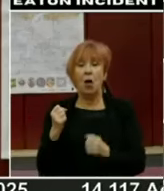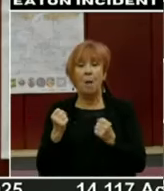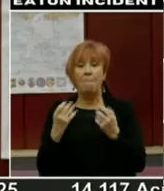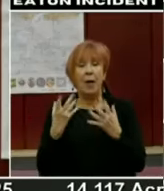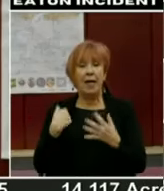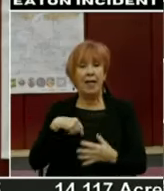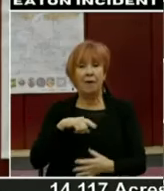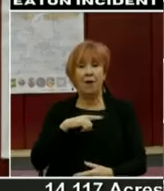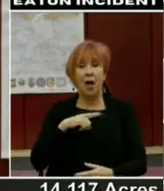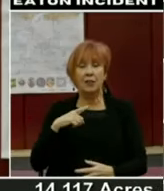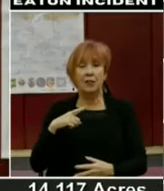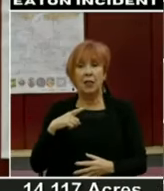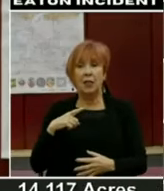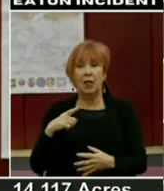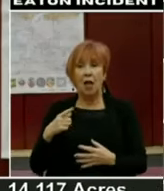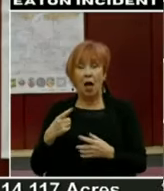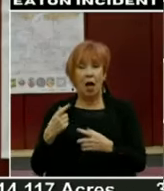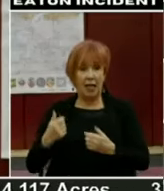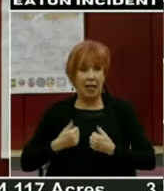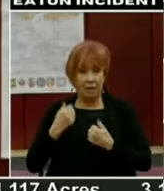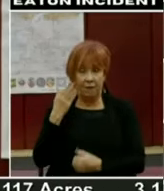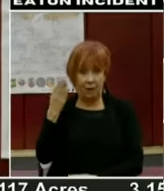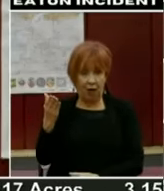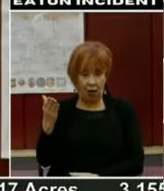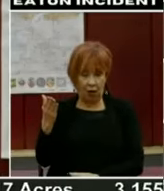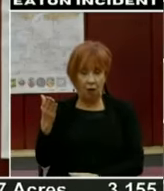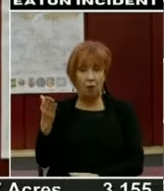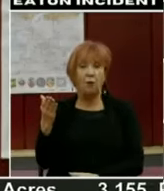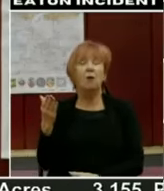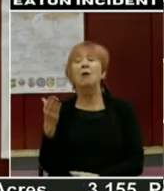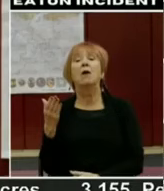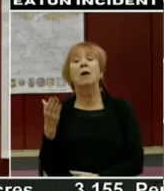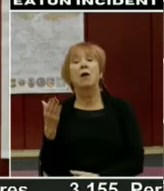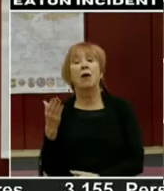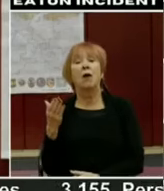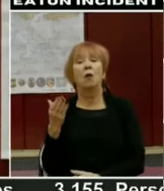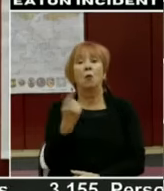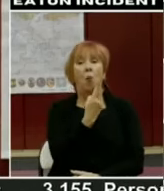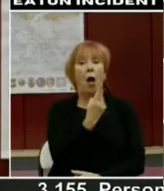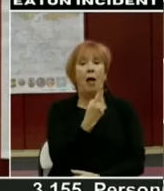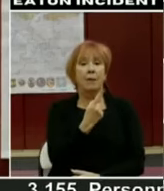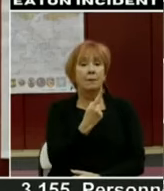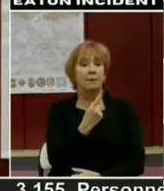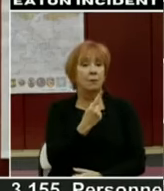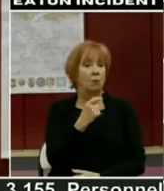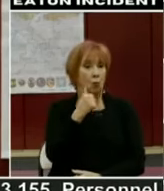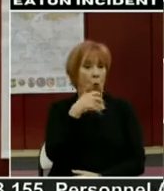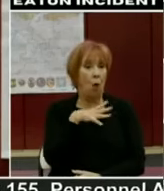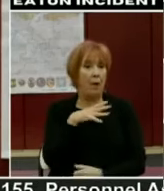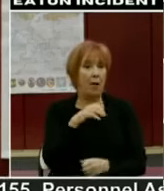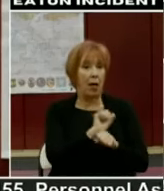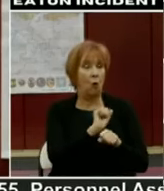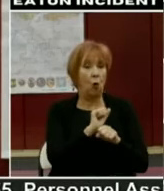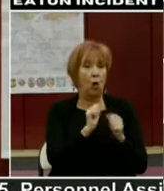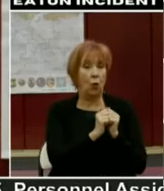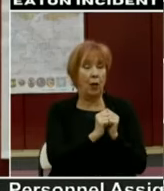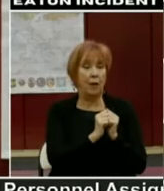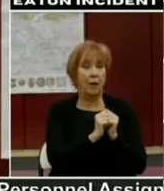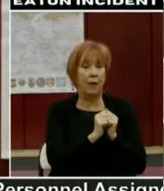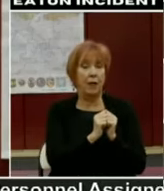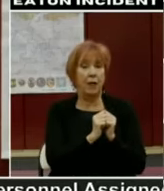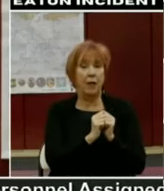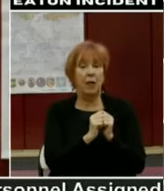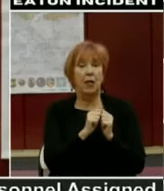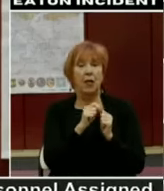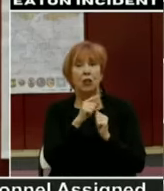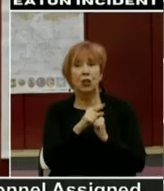One of my team members at SC, who I work most closely with every day, unfortunately, she got out of her home in